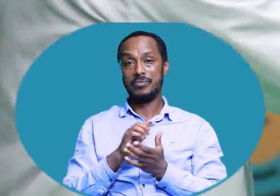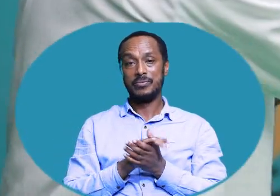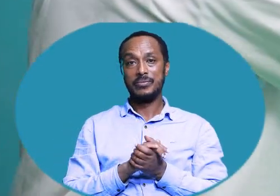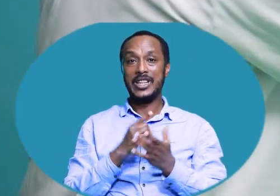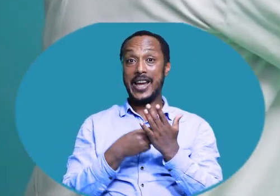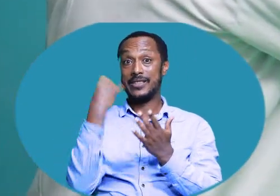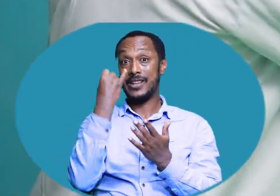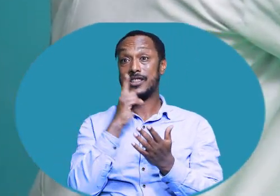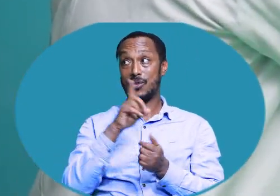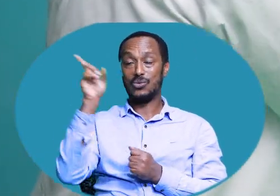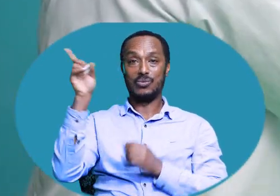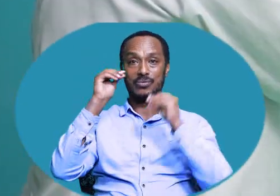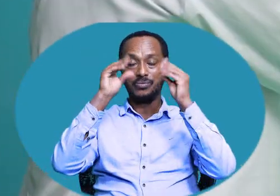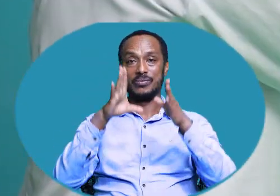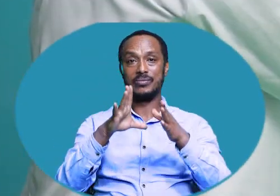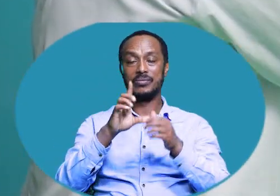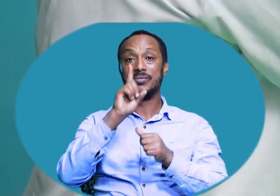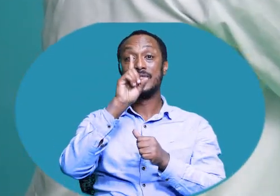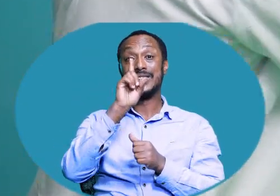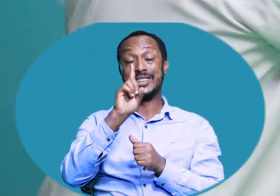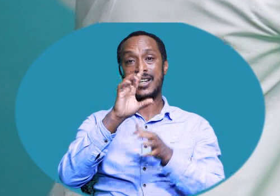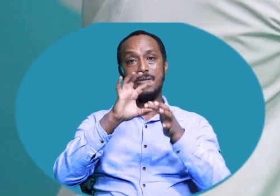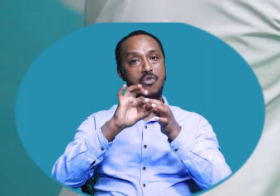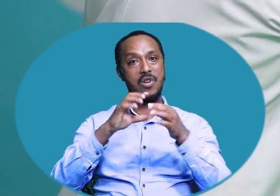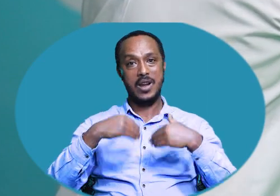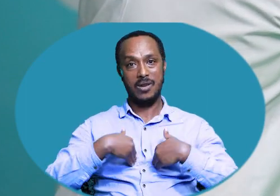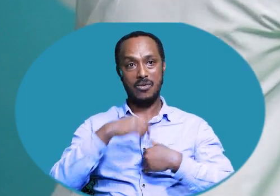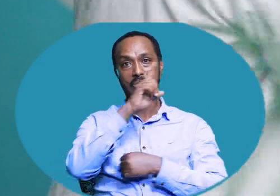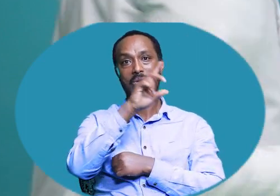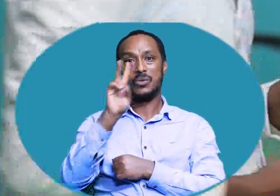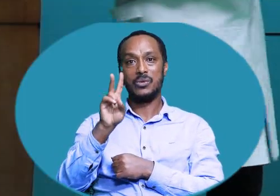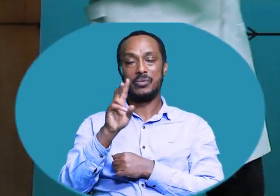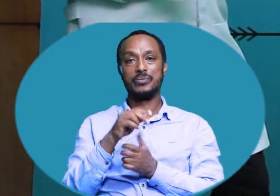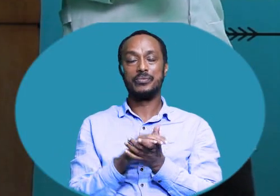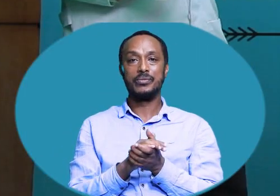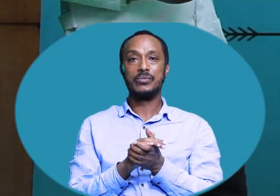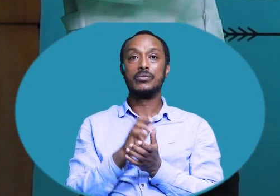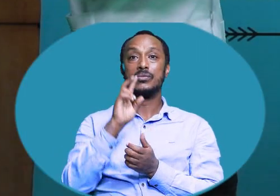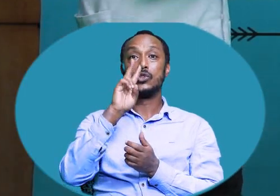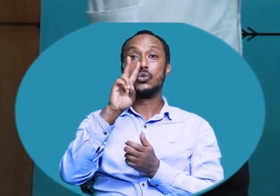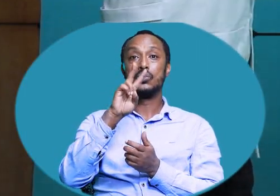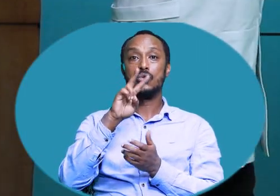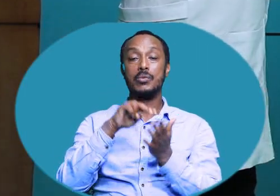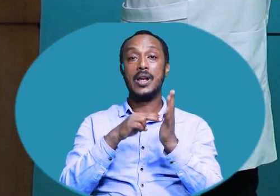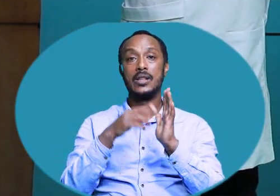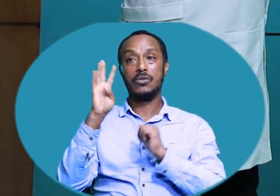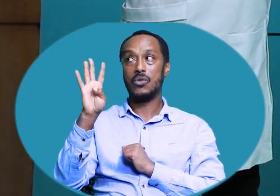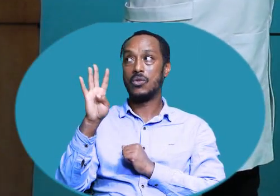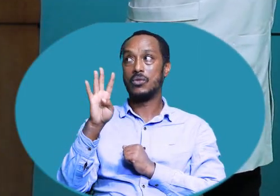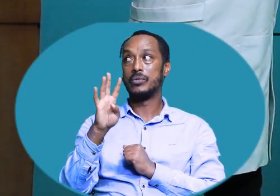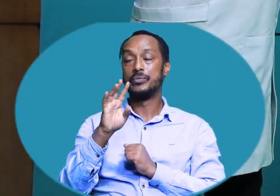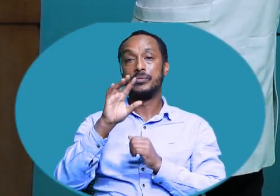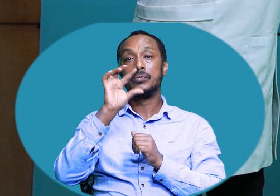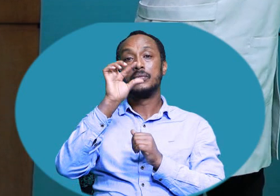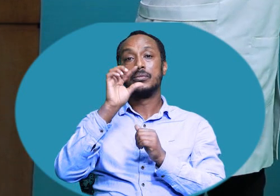Therefore, carbon is as a center, 2 surrounding atom, oxygen. This is a skeleton. First uses a